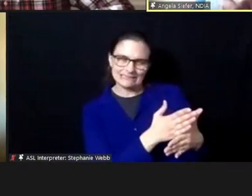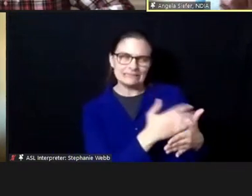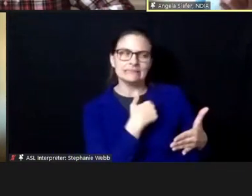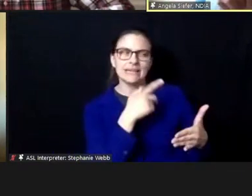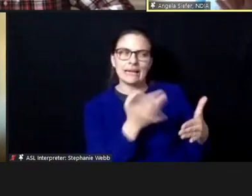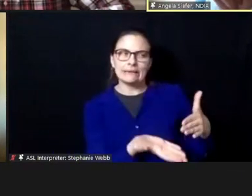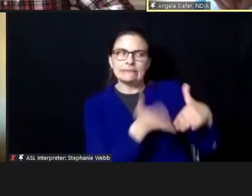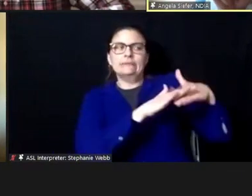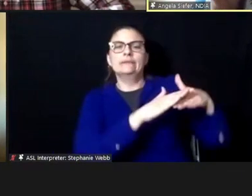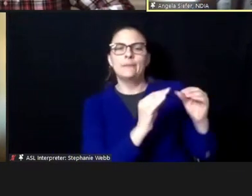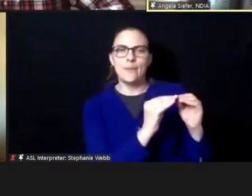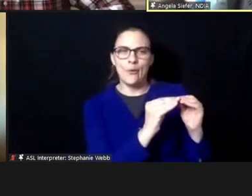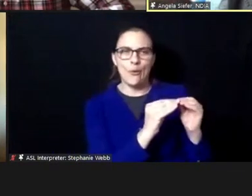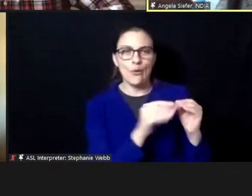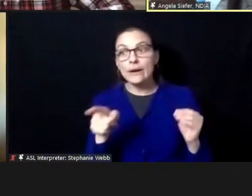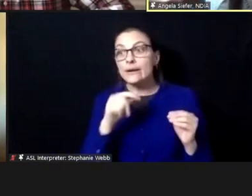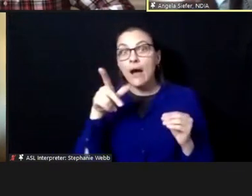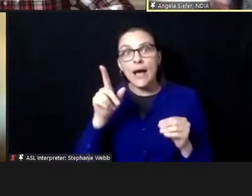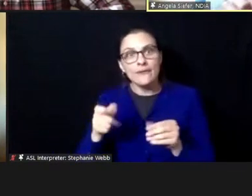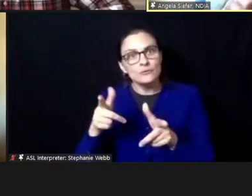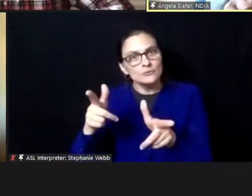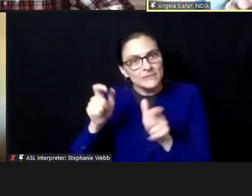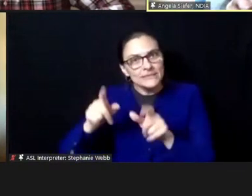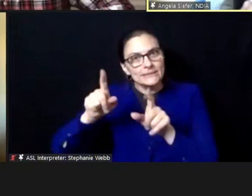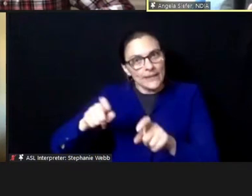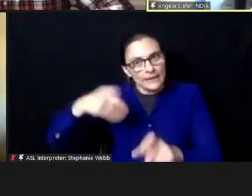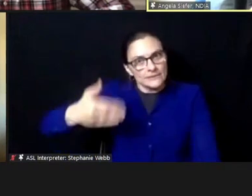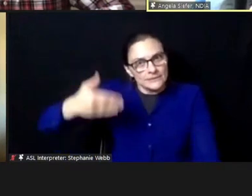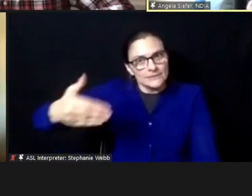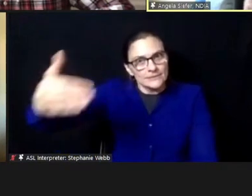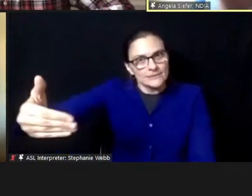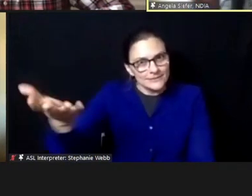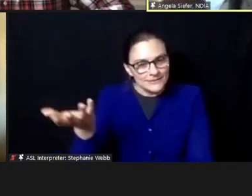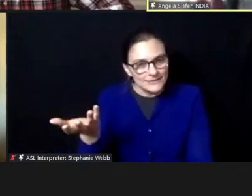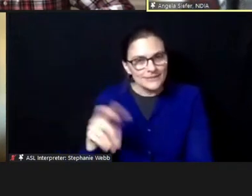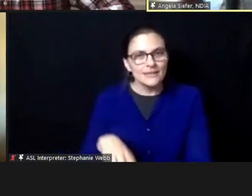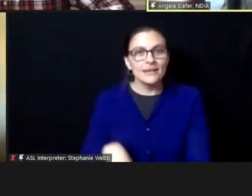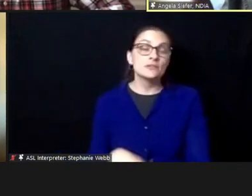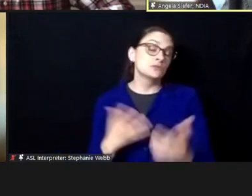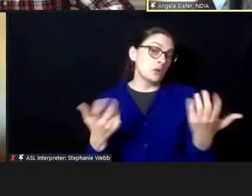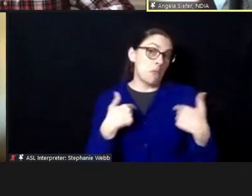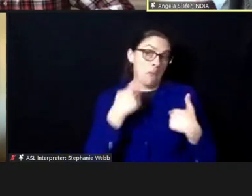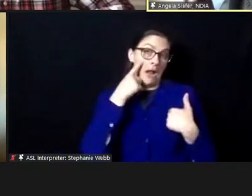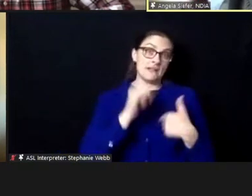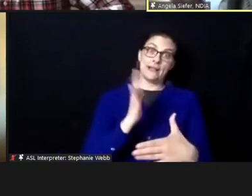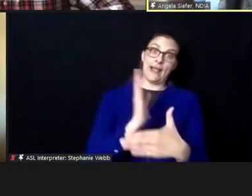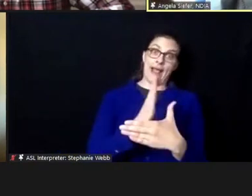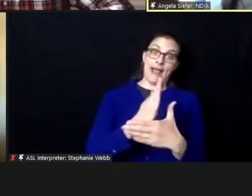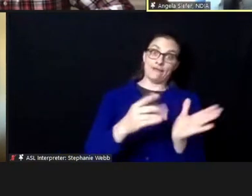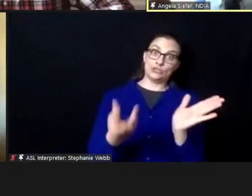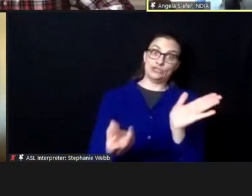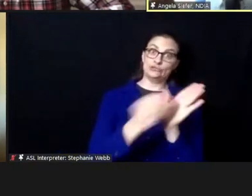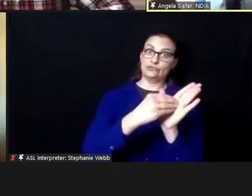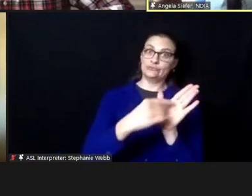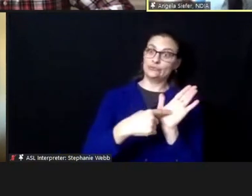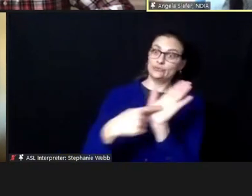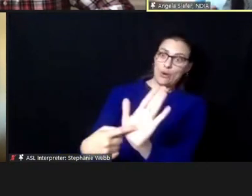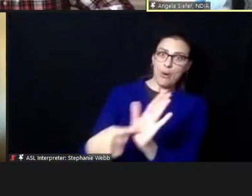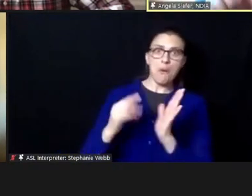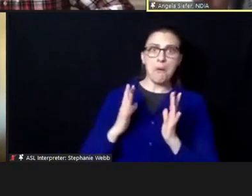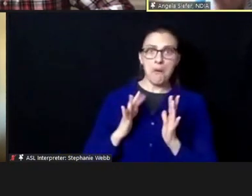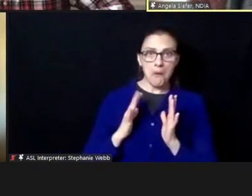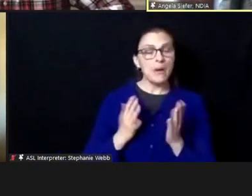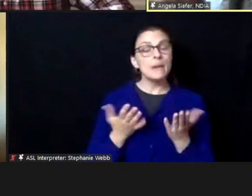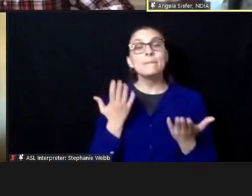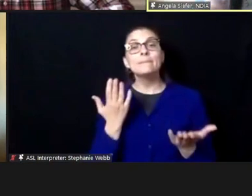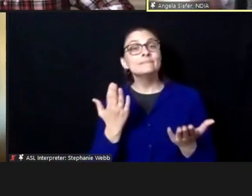sense. Whereas with the advertised speeds, if it's not working well for you one day and it is working well for you the next